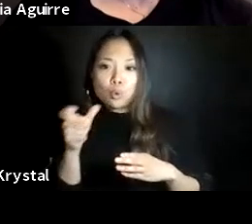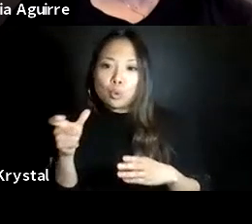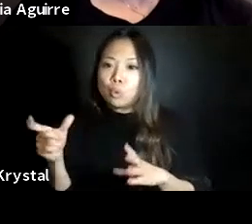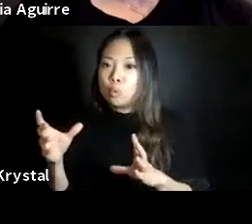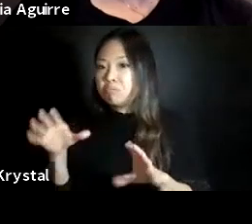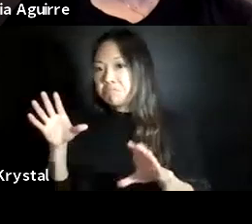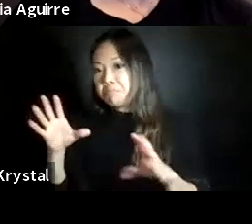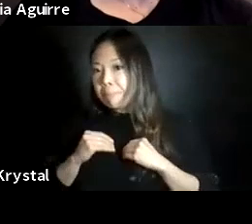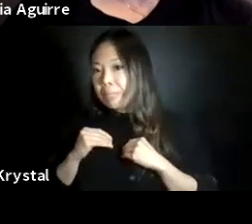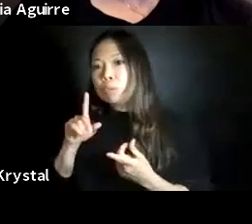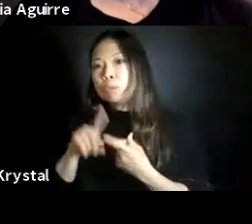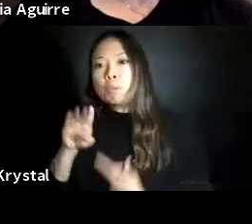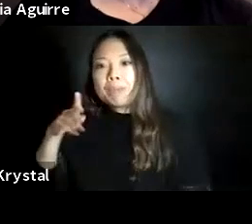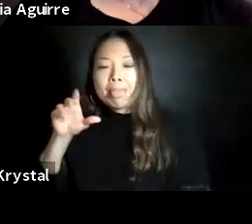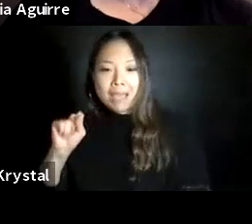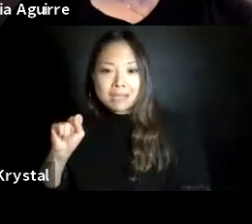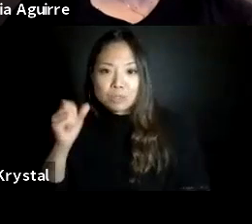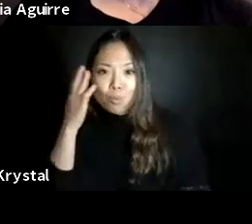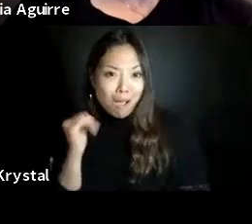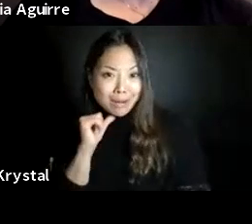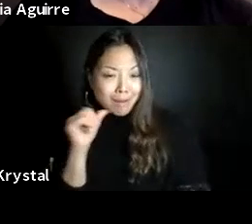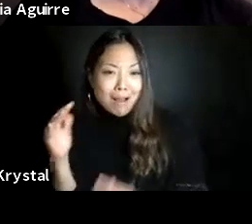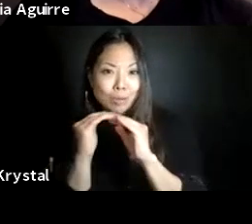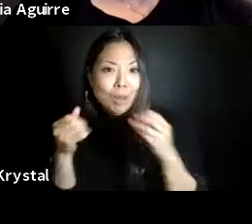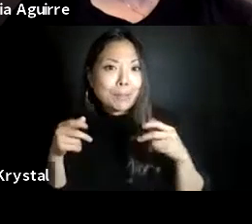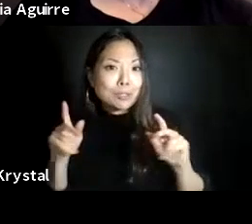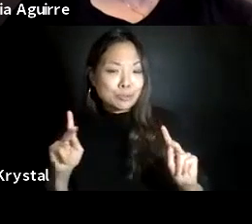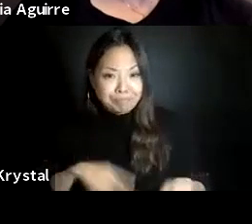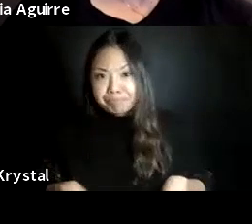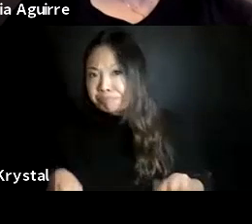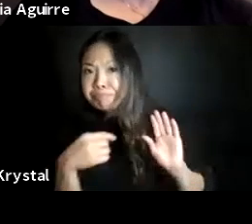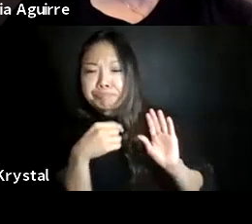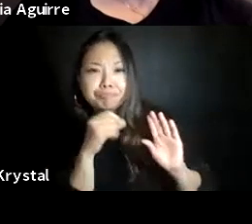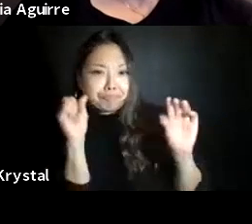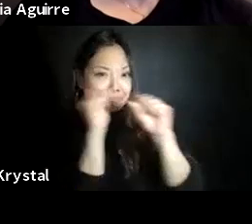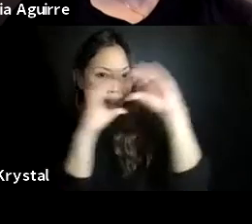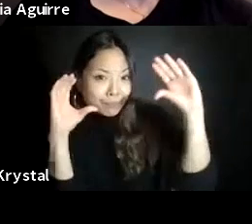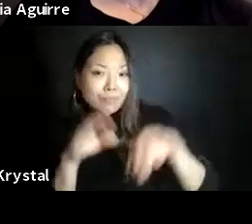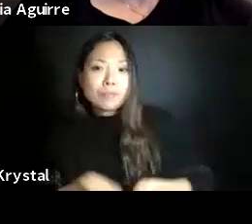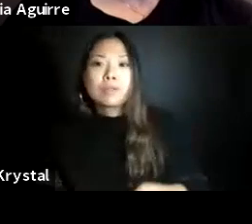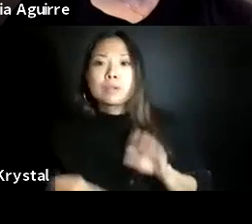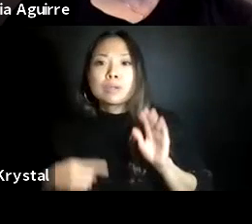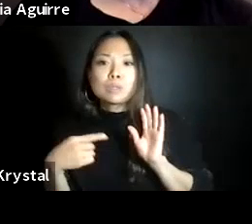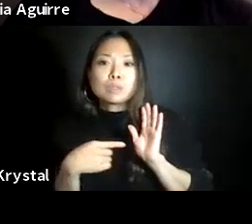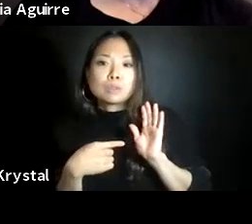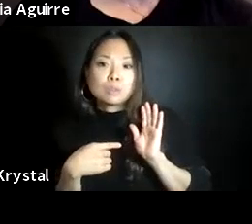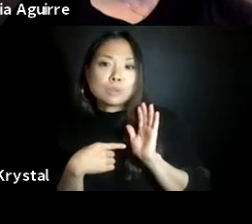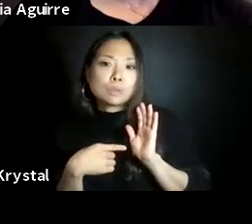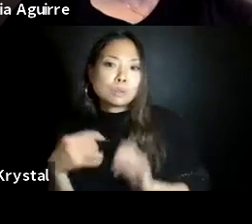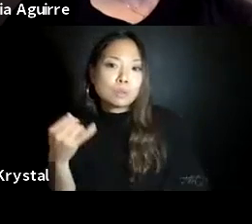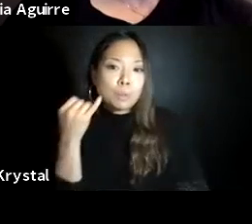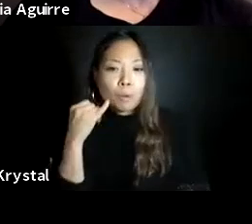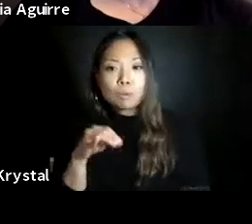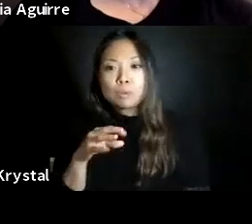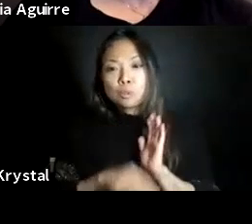an equal opportunity. Now, I'd like to give you a scenario. Say a student earns 92 on ELA and another